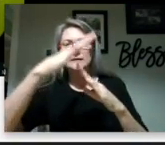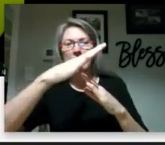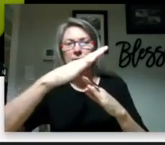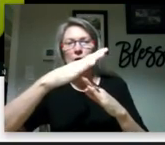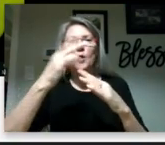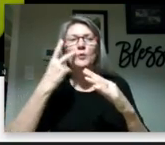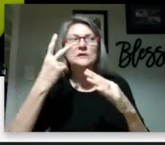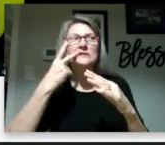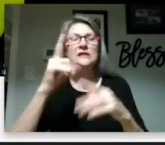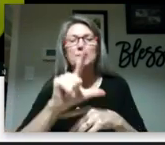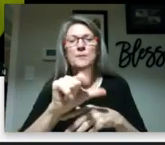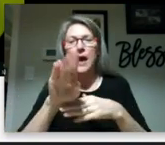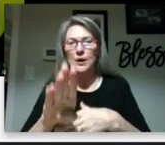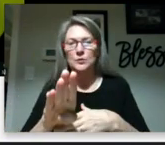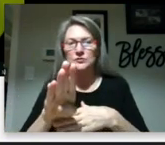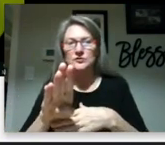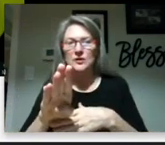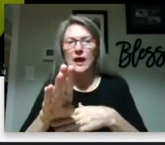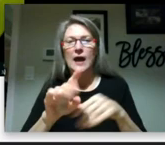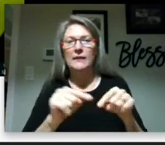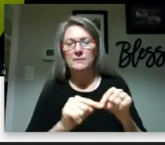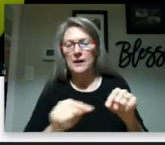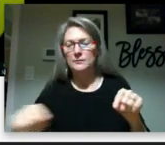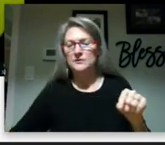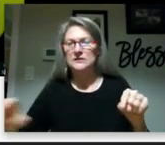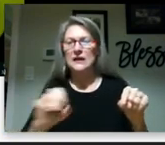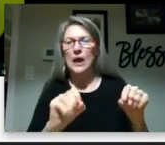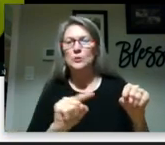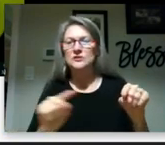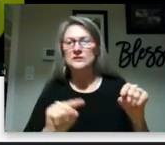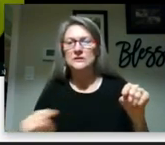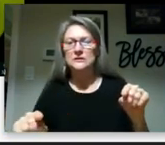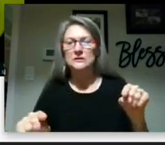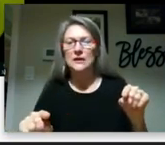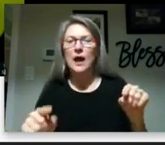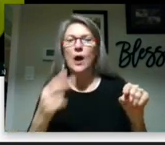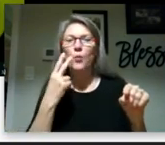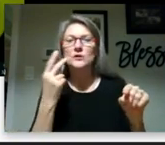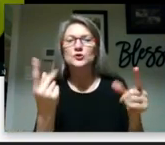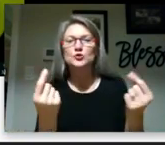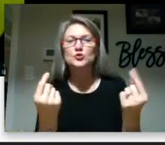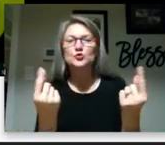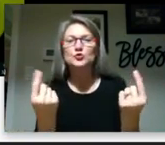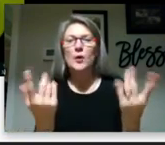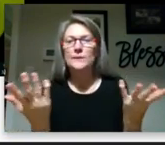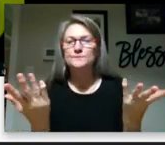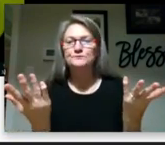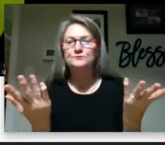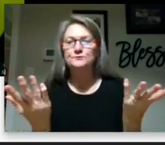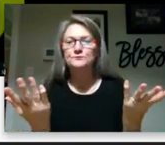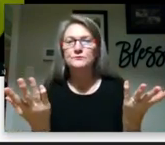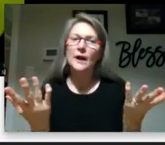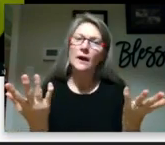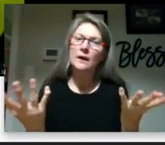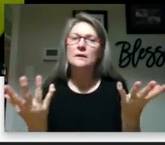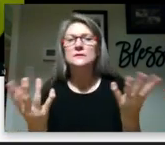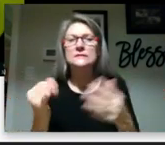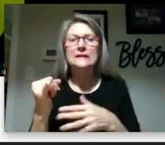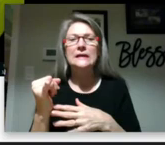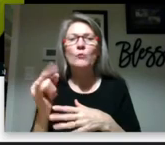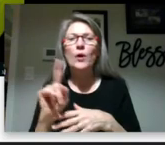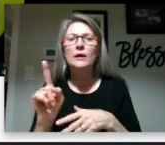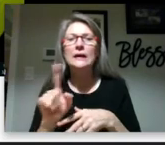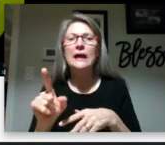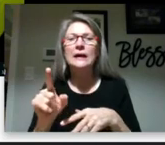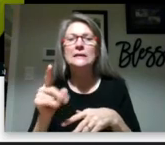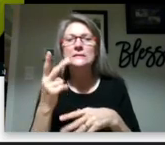we see pounds, and along the bottom here we see ounces. And so what I want us to do is think, all right, well, where can